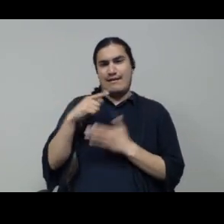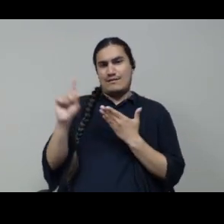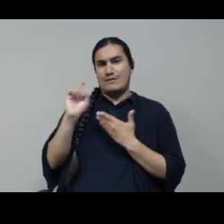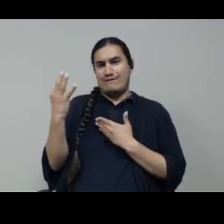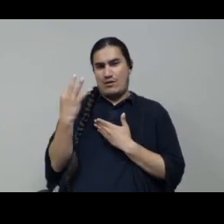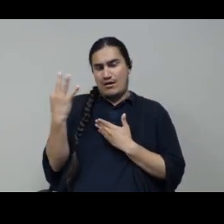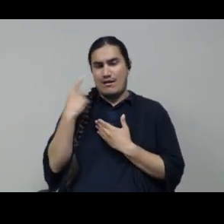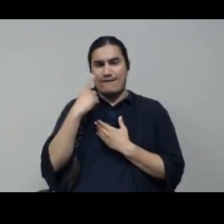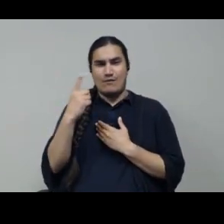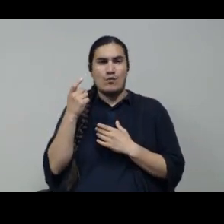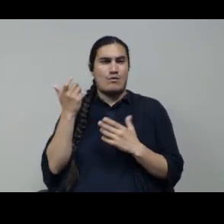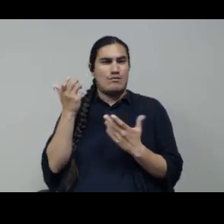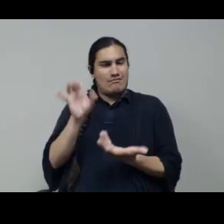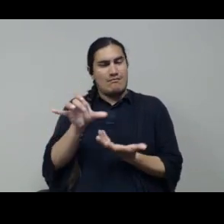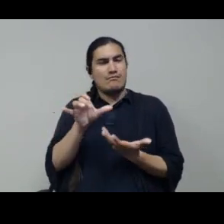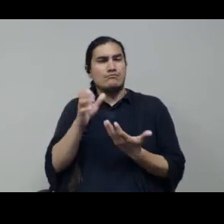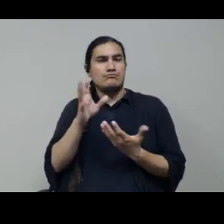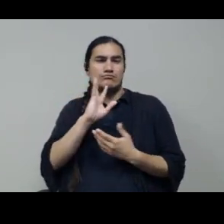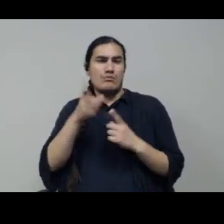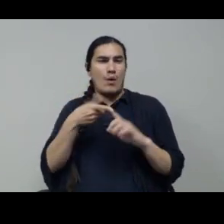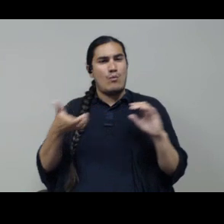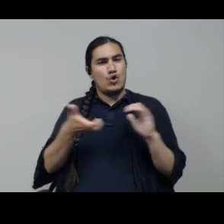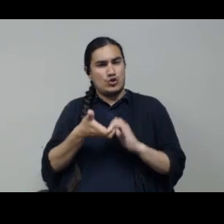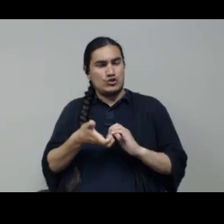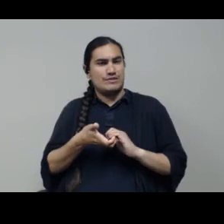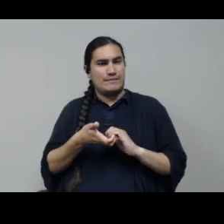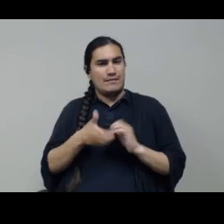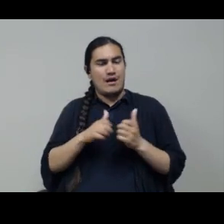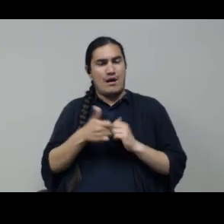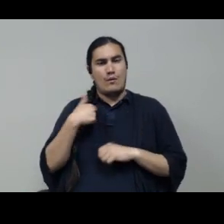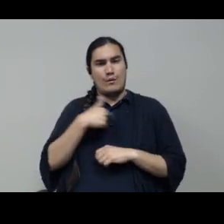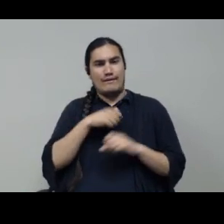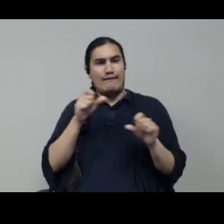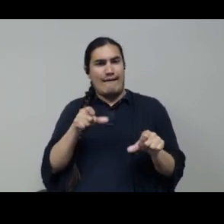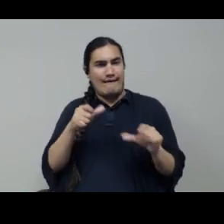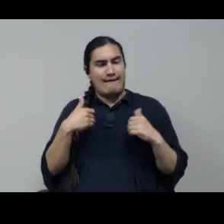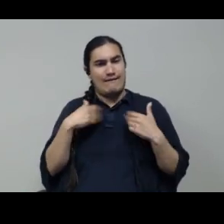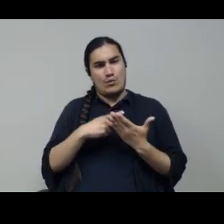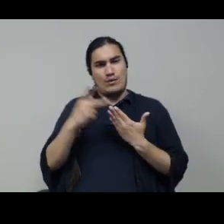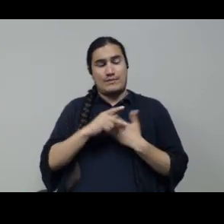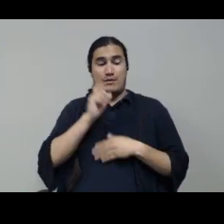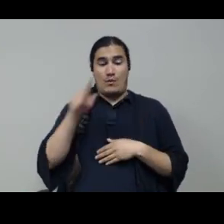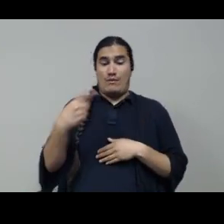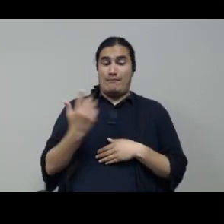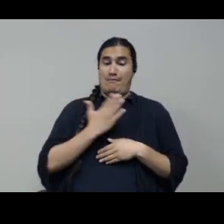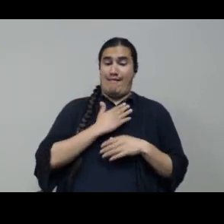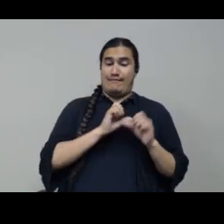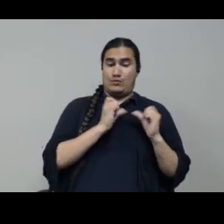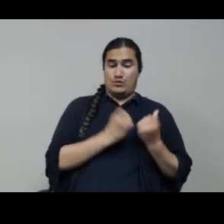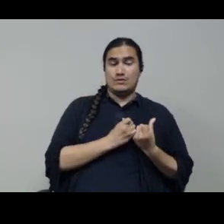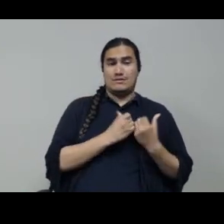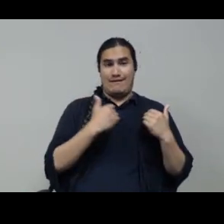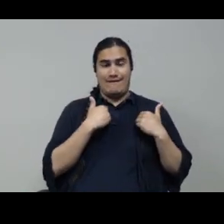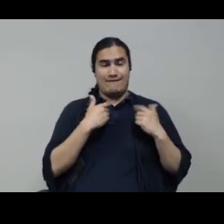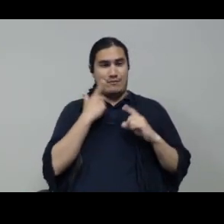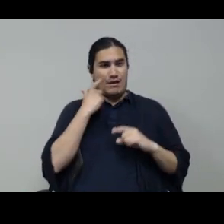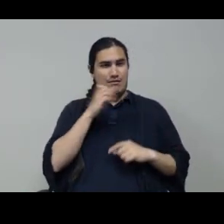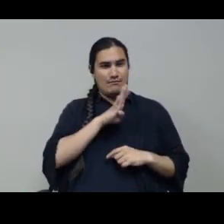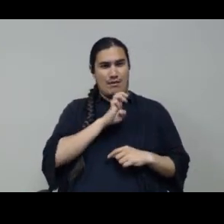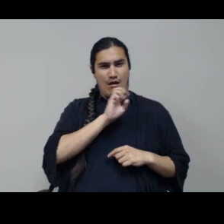directors, and really talking about partnership and how we deliver programs that my agencies are not only obligated to by their bondholders, but also